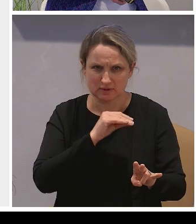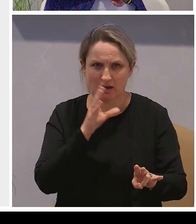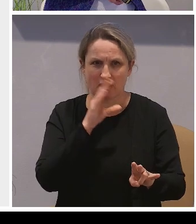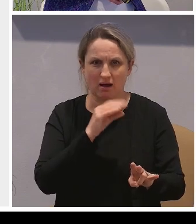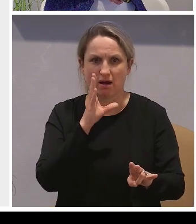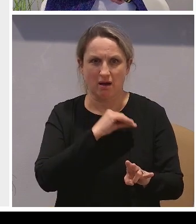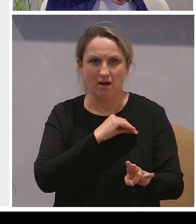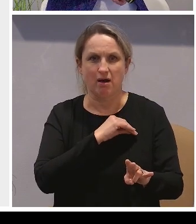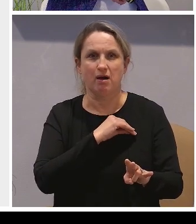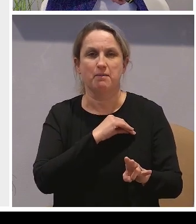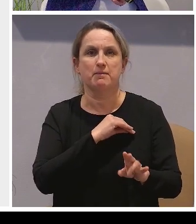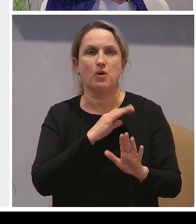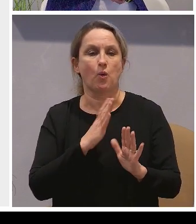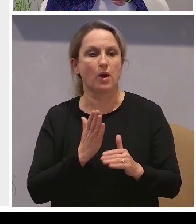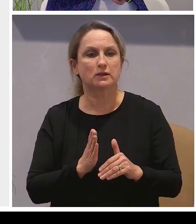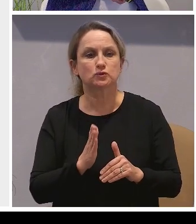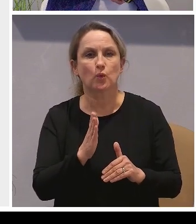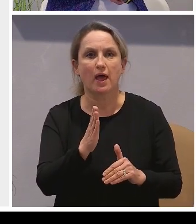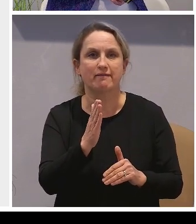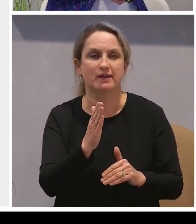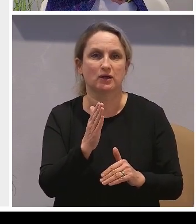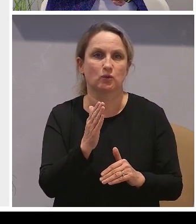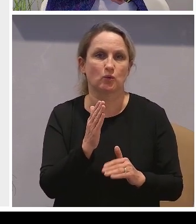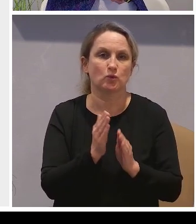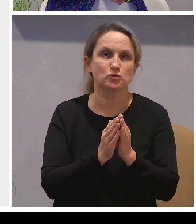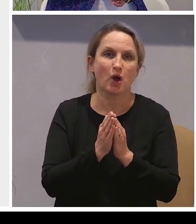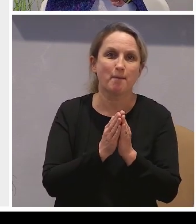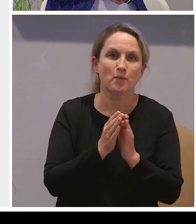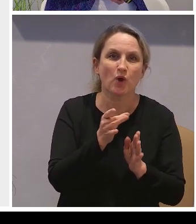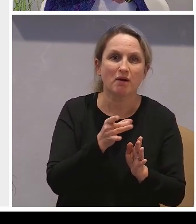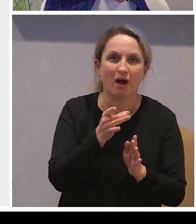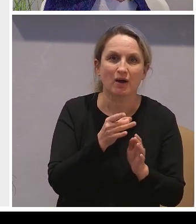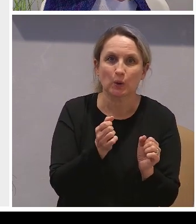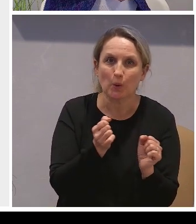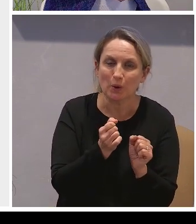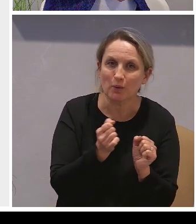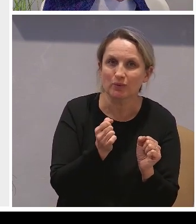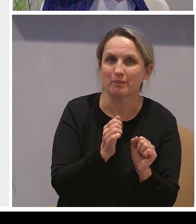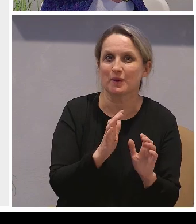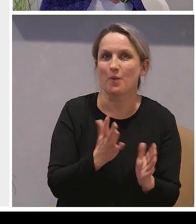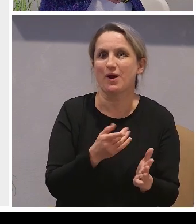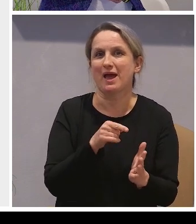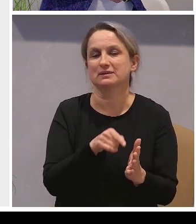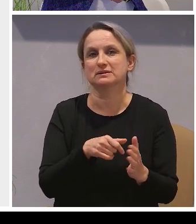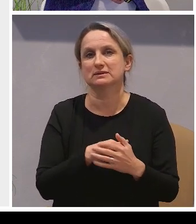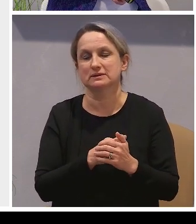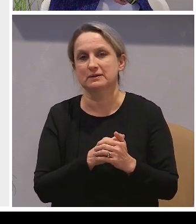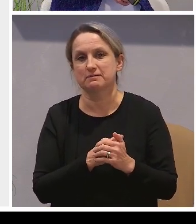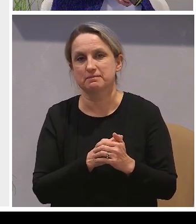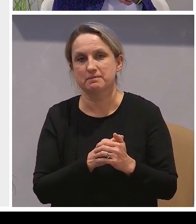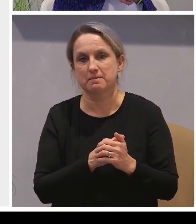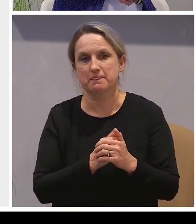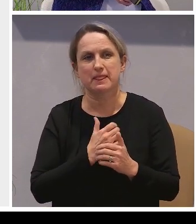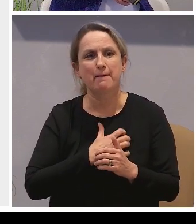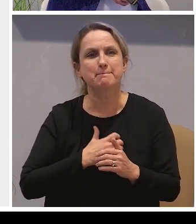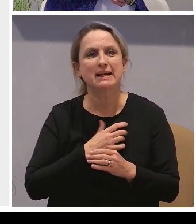potentially preserve fertility. so that we could, for example, ja freeze the nüüd see